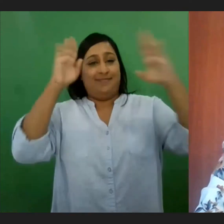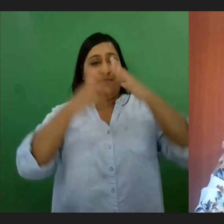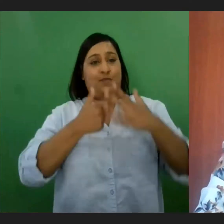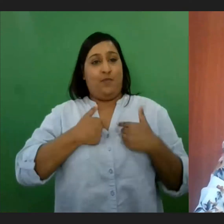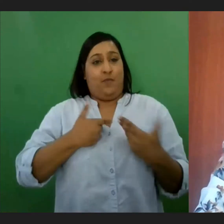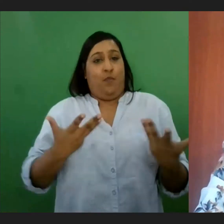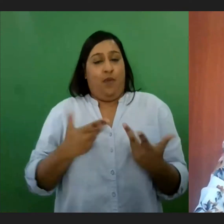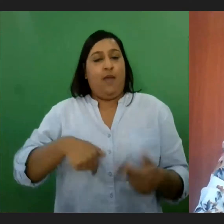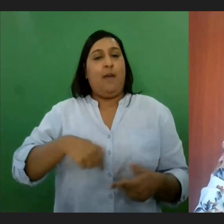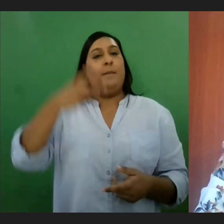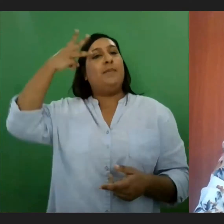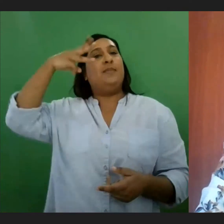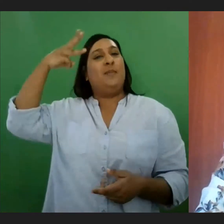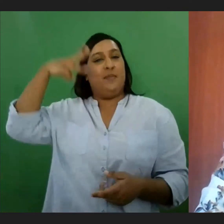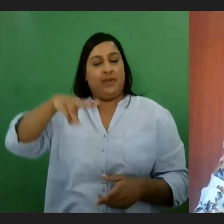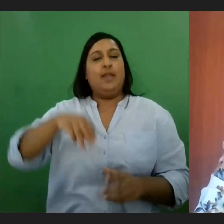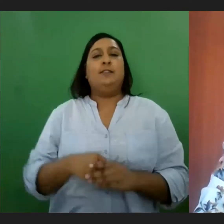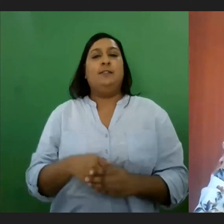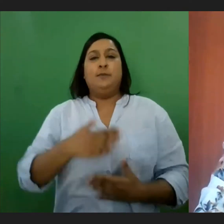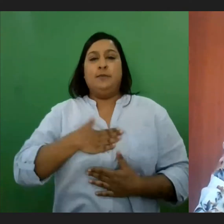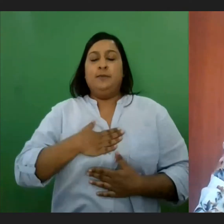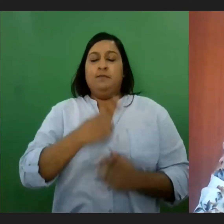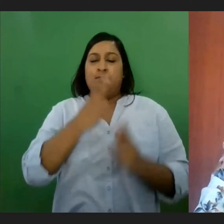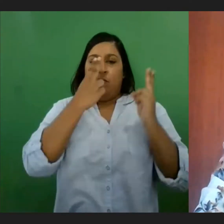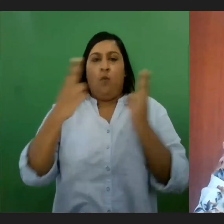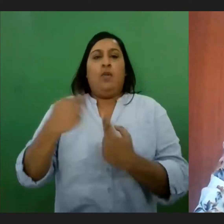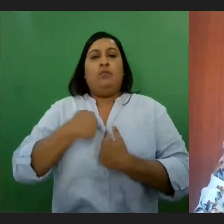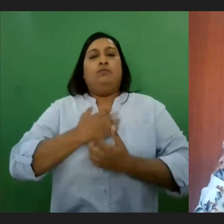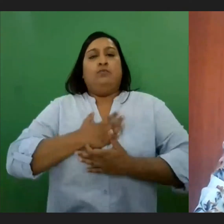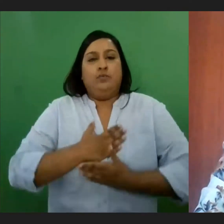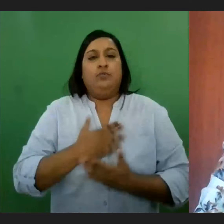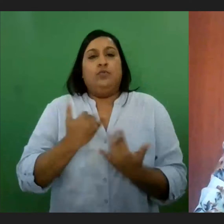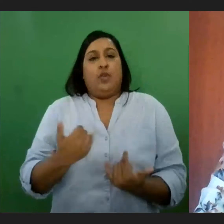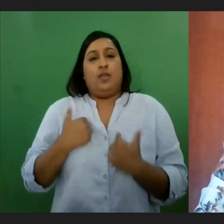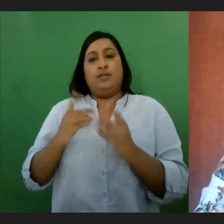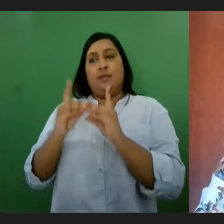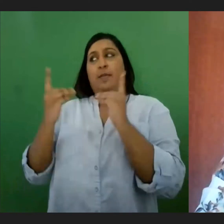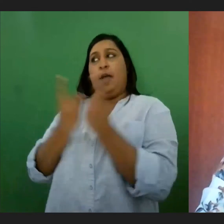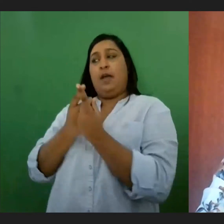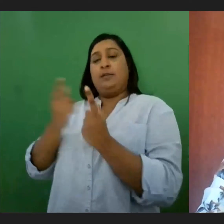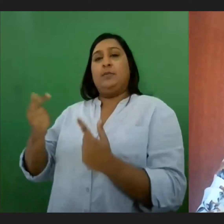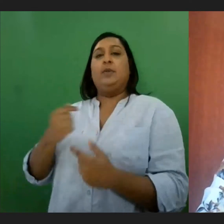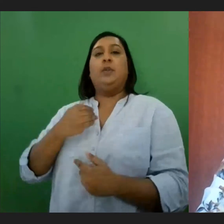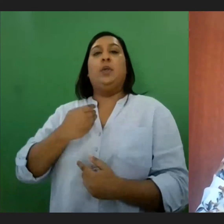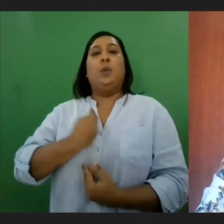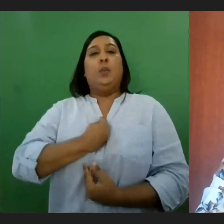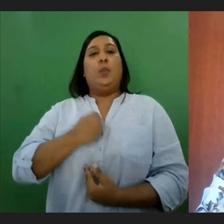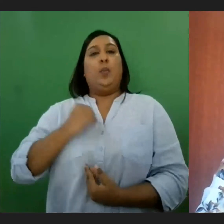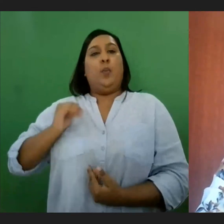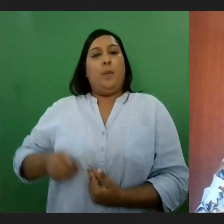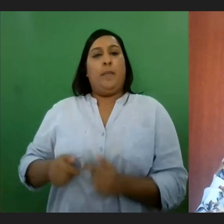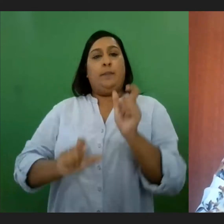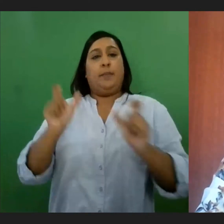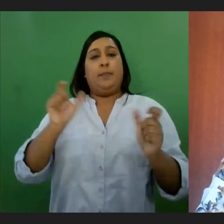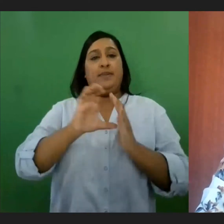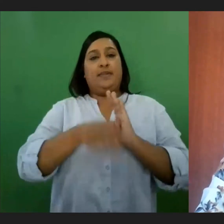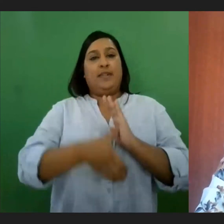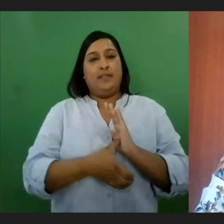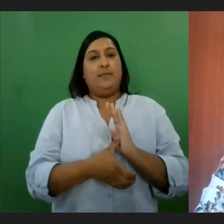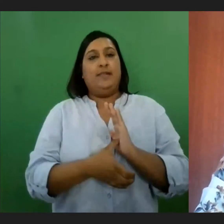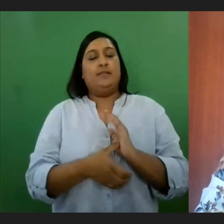me today to represent the Department for Women, Youth and Persons with Disabilities in this important